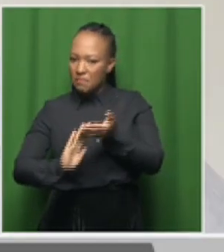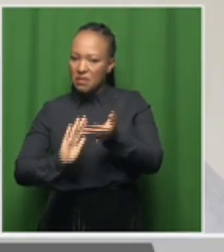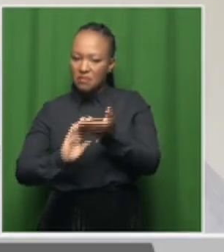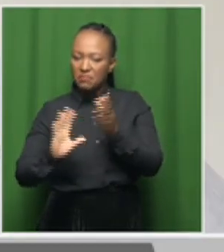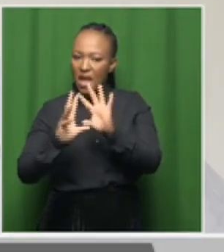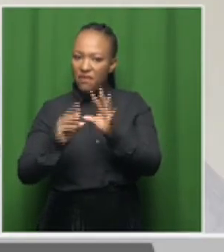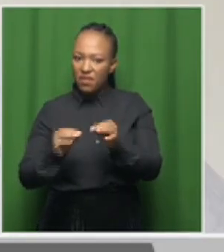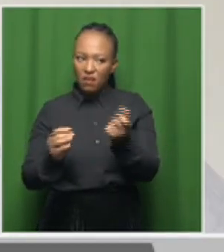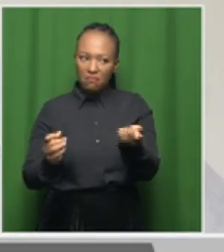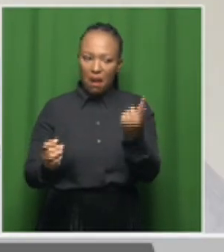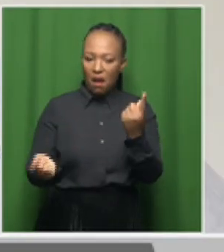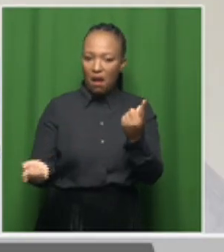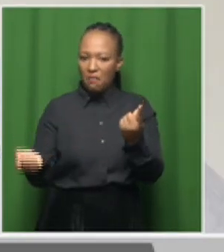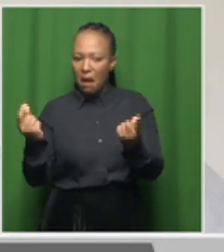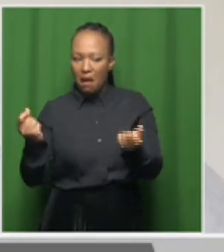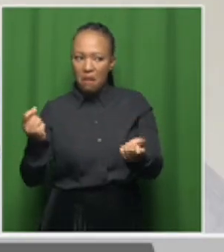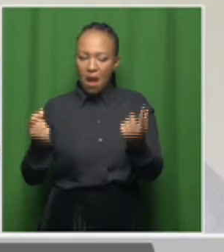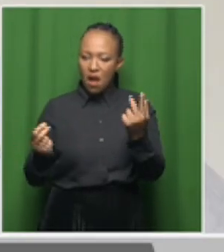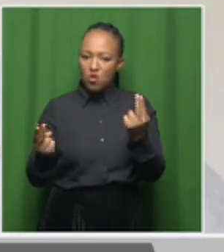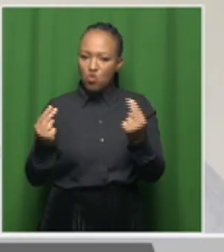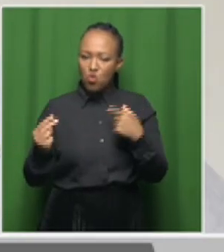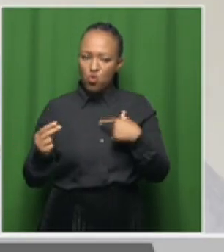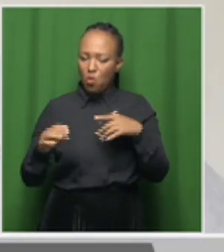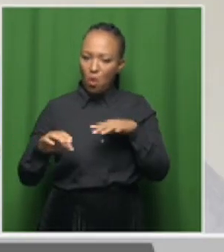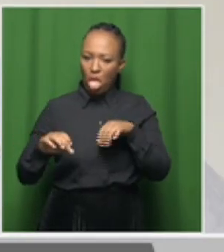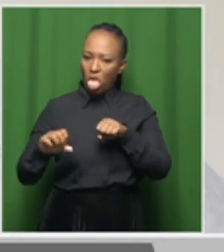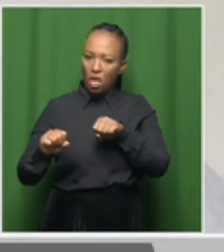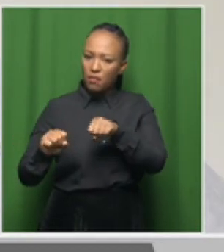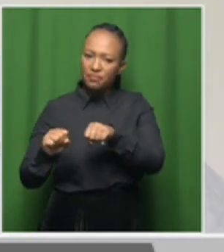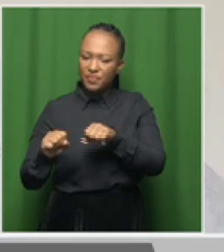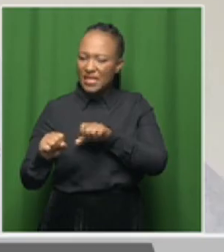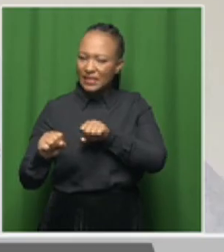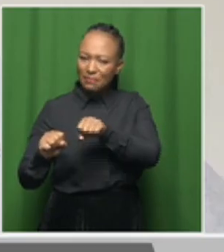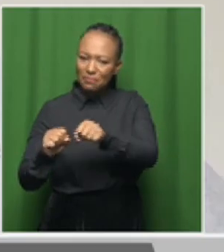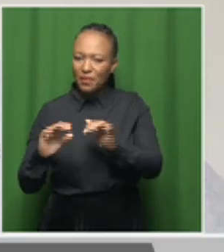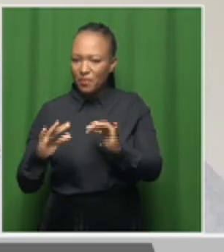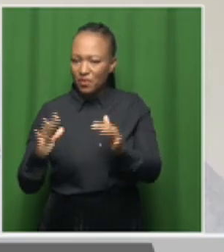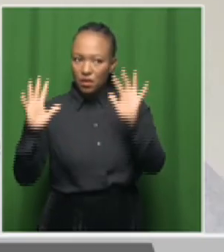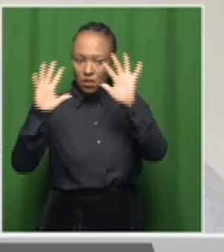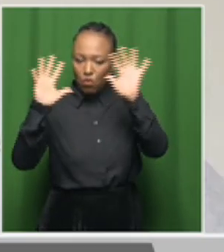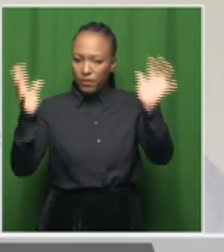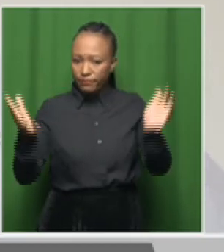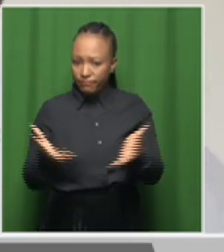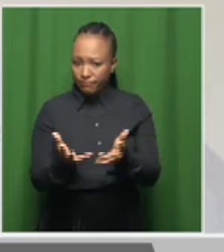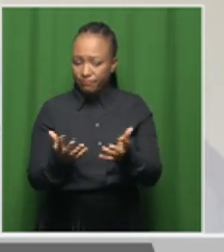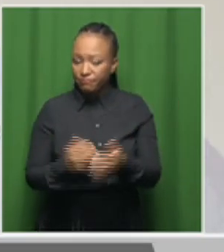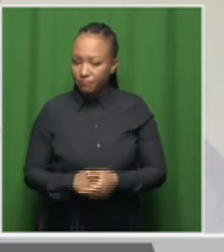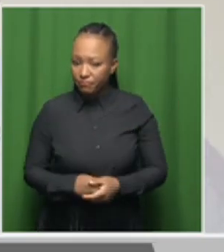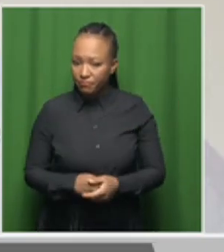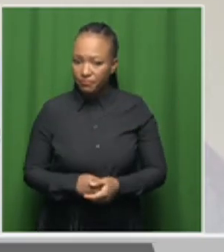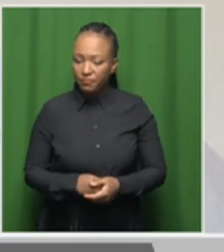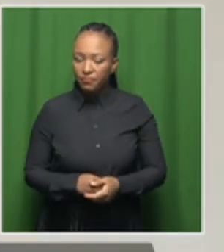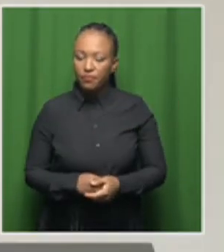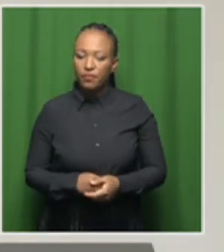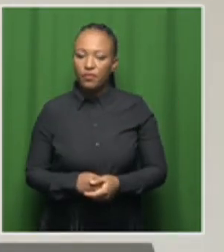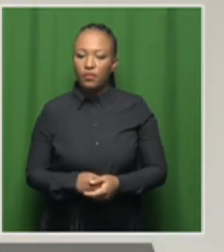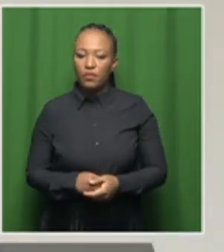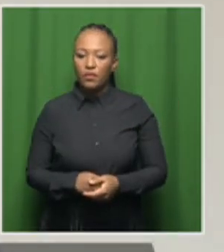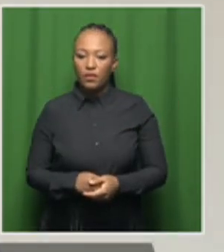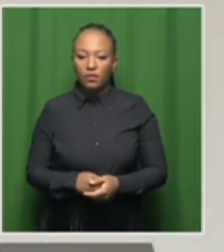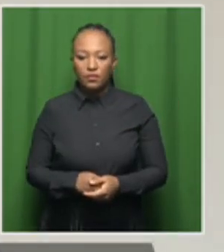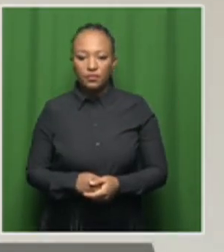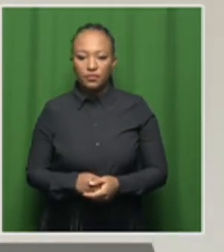patterns, and just staying relevant to what's evolving in the world at large as well? So I mean, we're constantly engaging